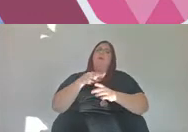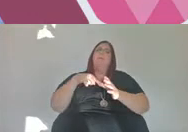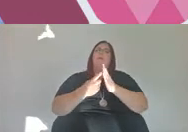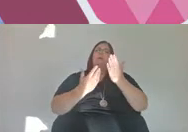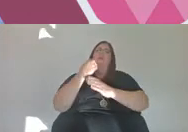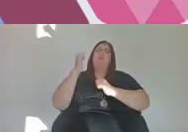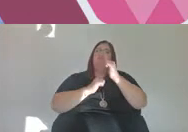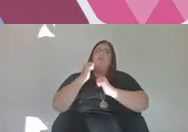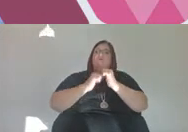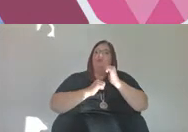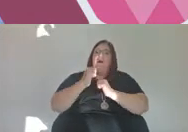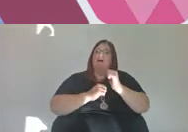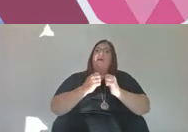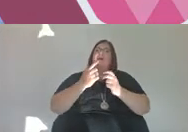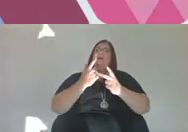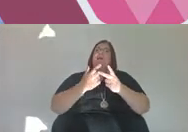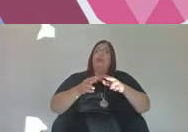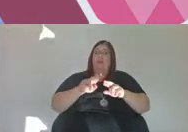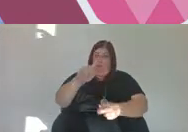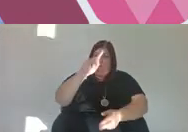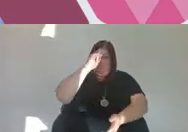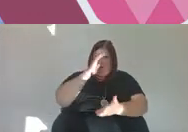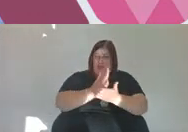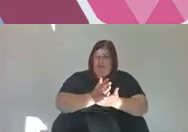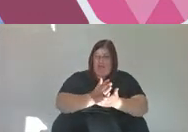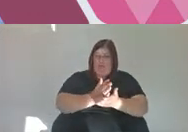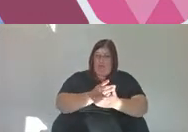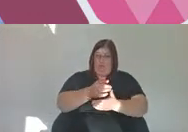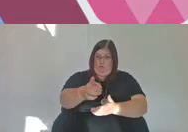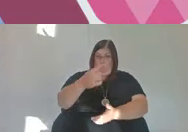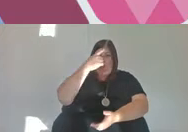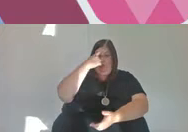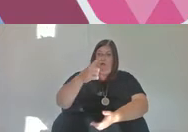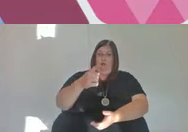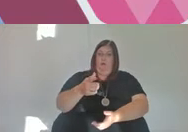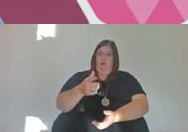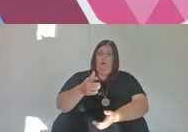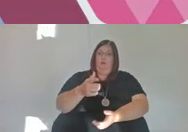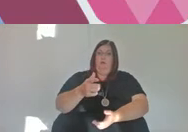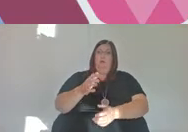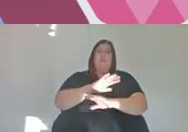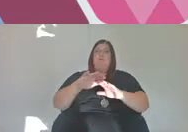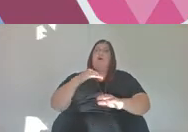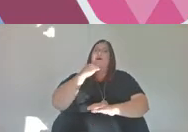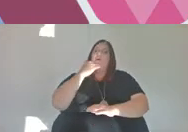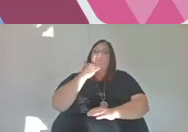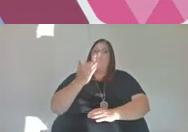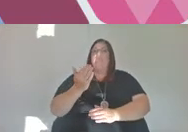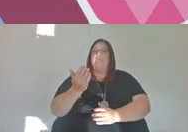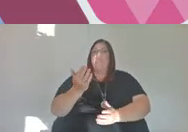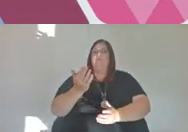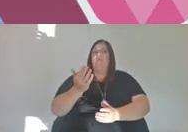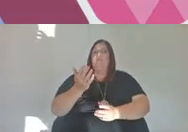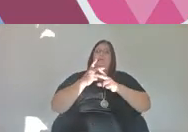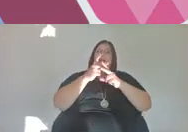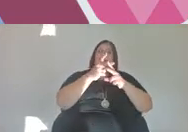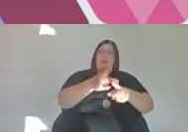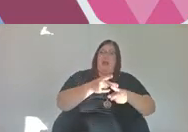structures, if you believe, and the group that support you believe, there isn't sufficient or adequate